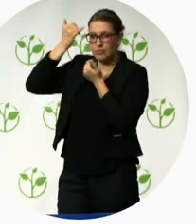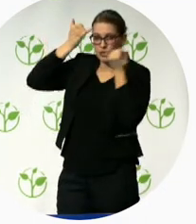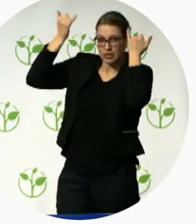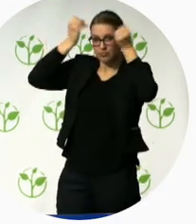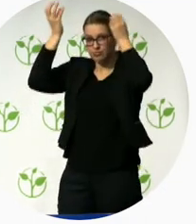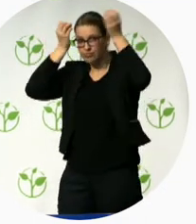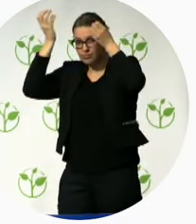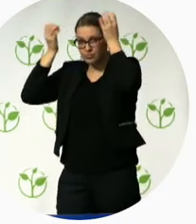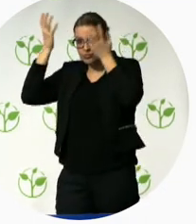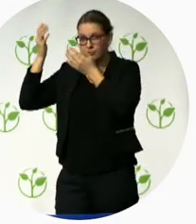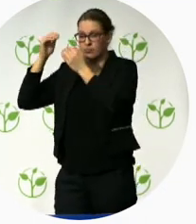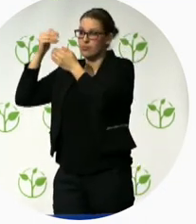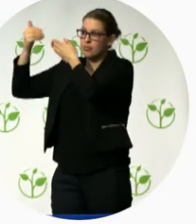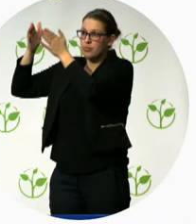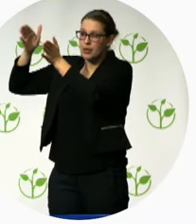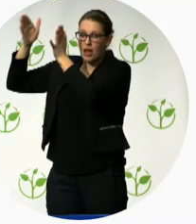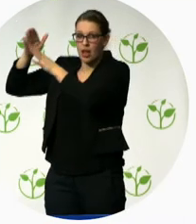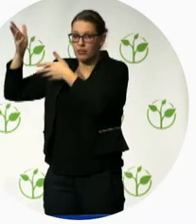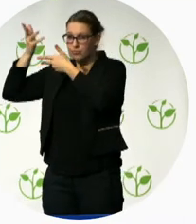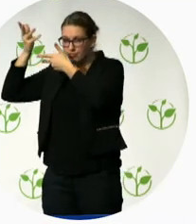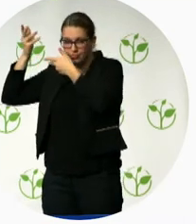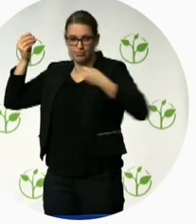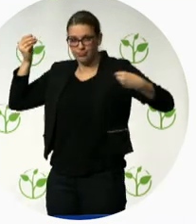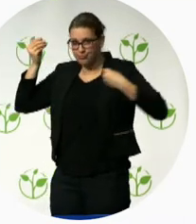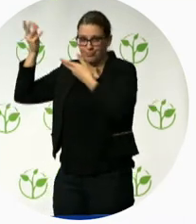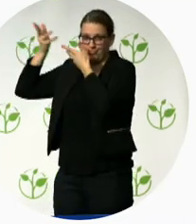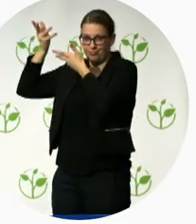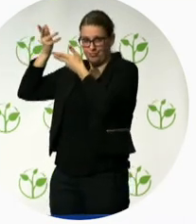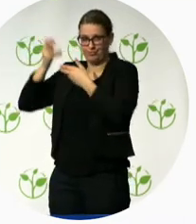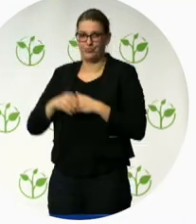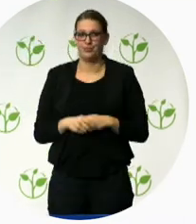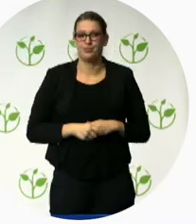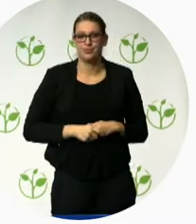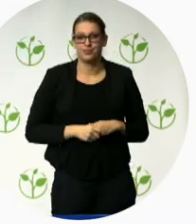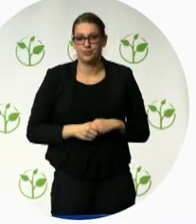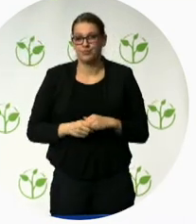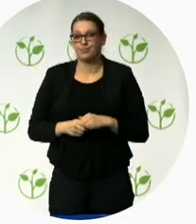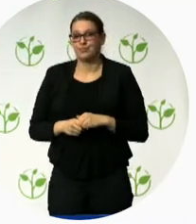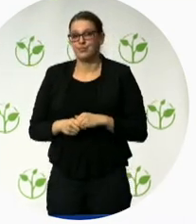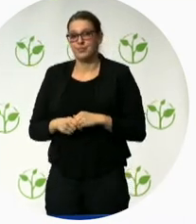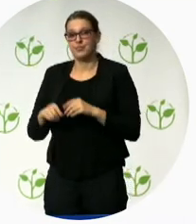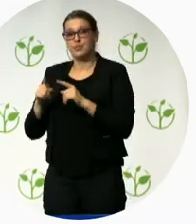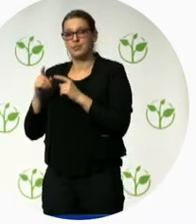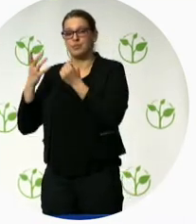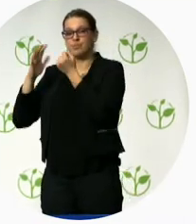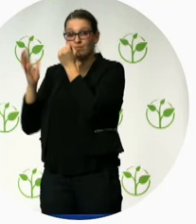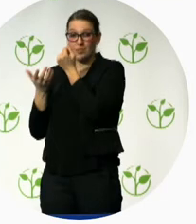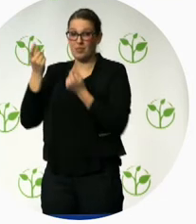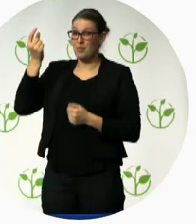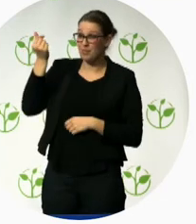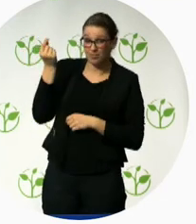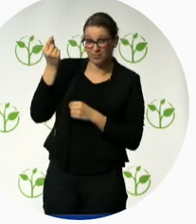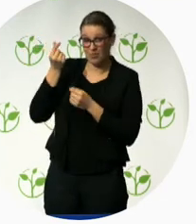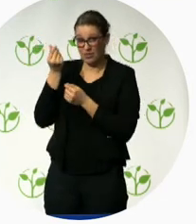two preconditions. One, cost sharing. You know, they may have less money, they may have more money, it doesn't matter. They